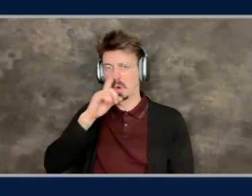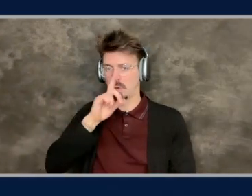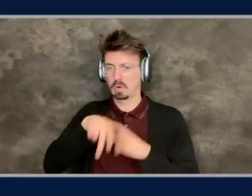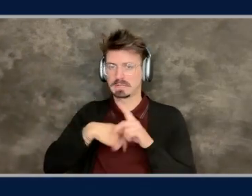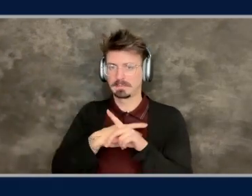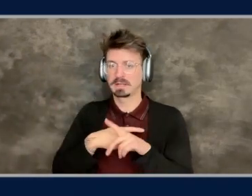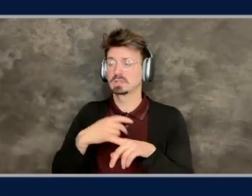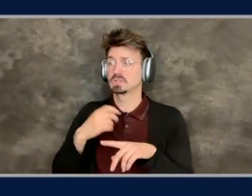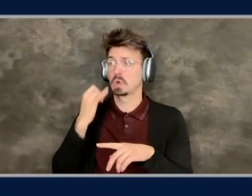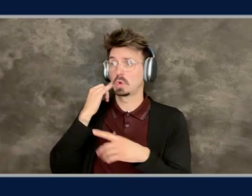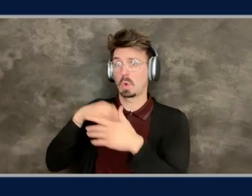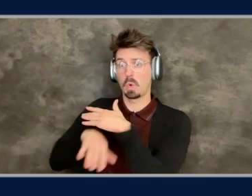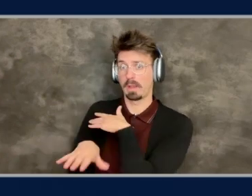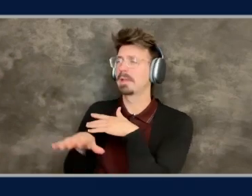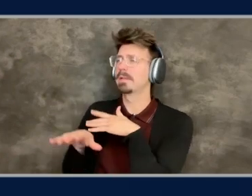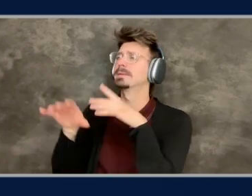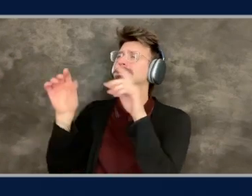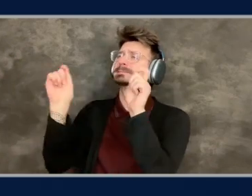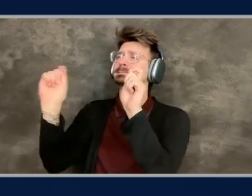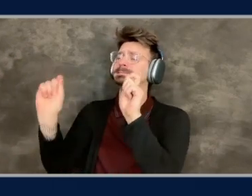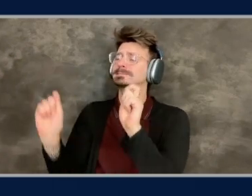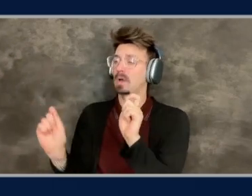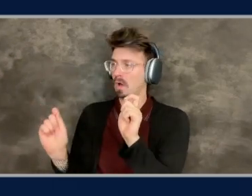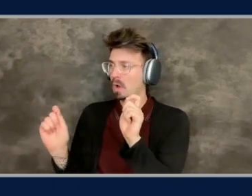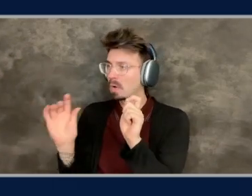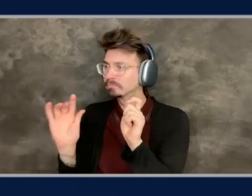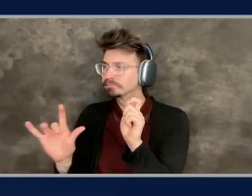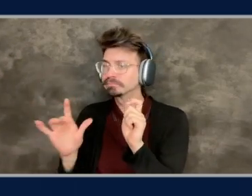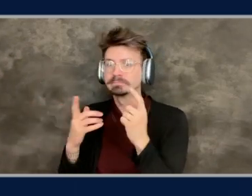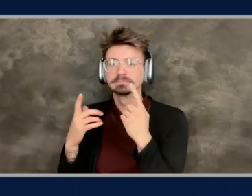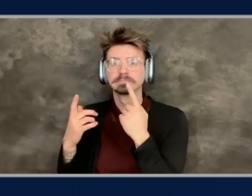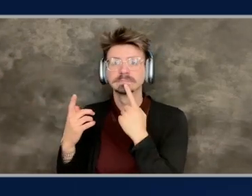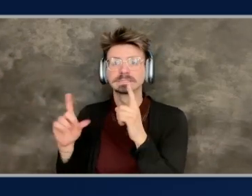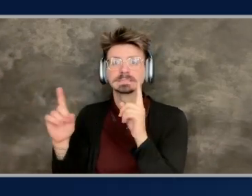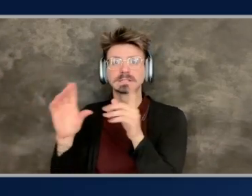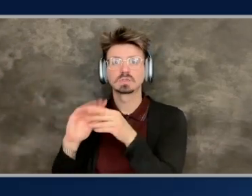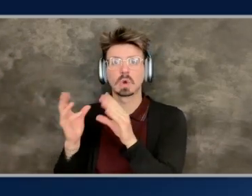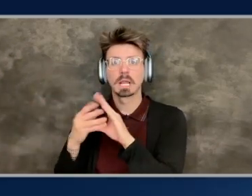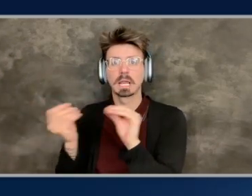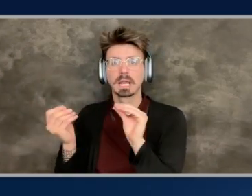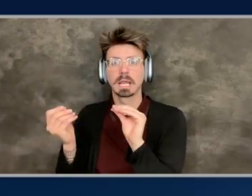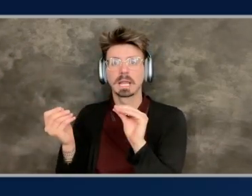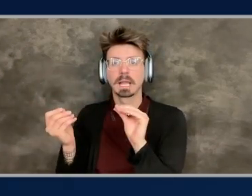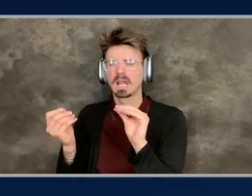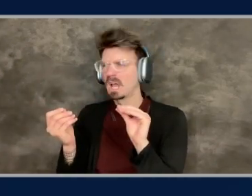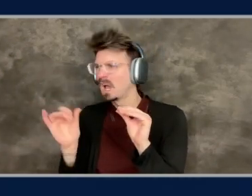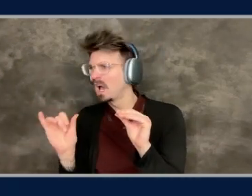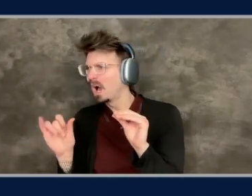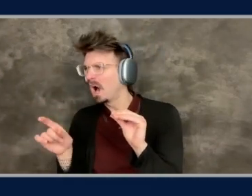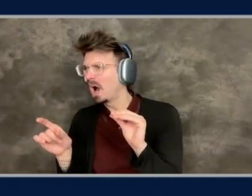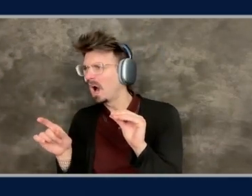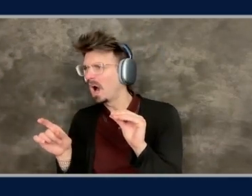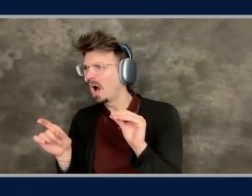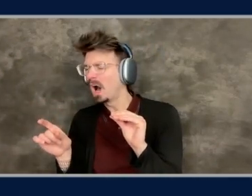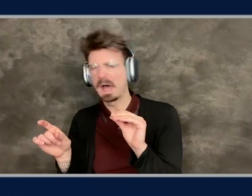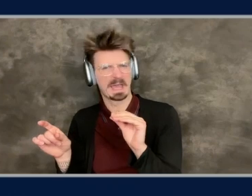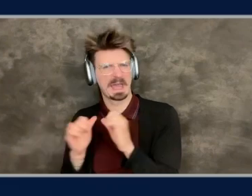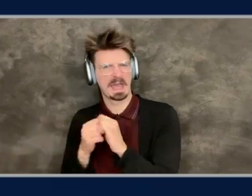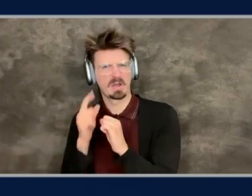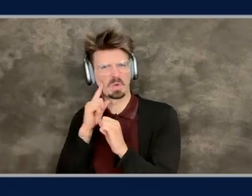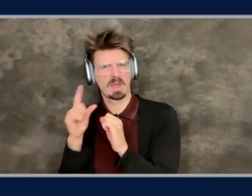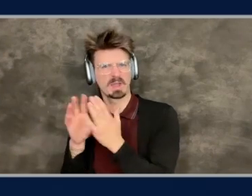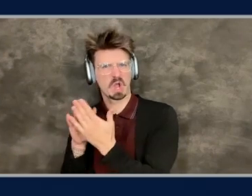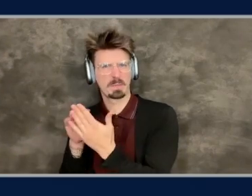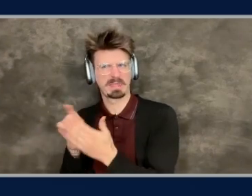fiddling around, and you realize you hit upon a success story, and maybe you don't remember exactly how to replicate or exactly what you wanted to replicate here. So